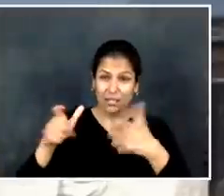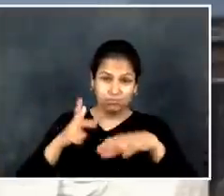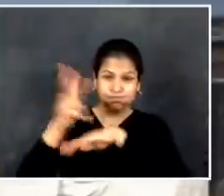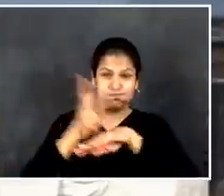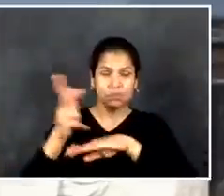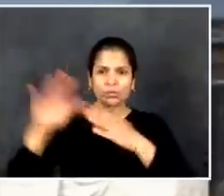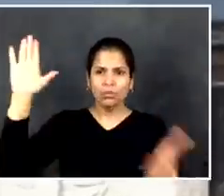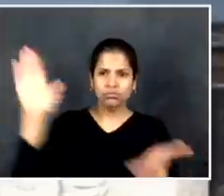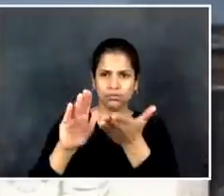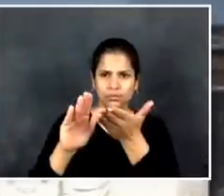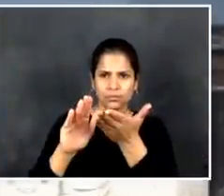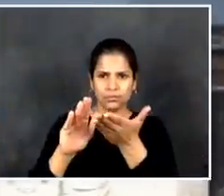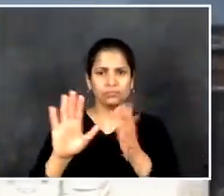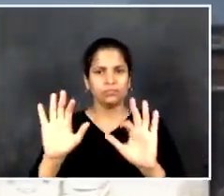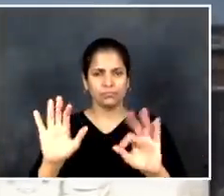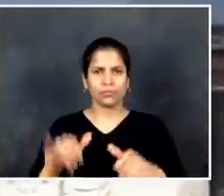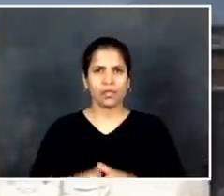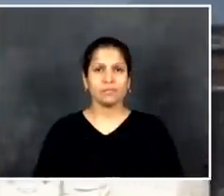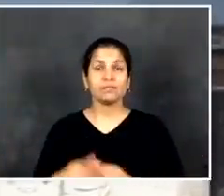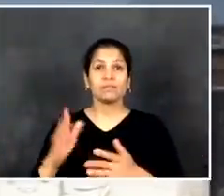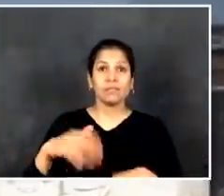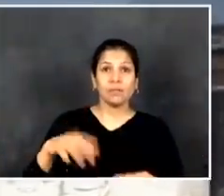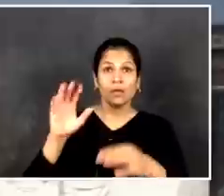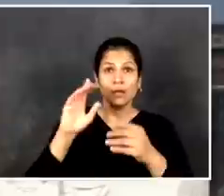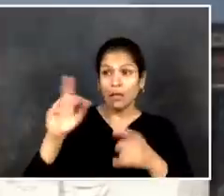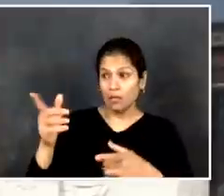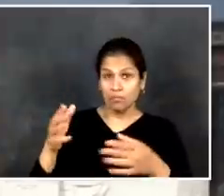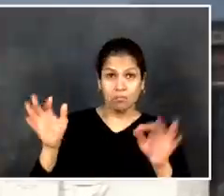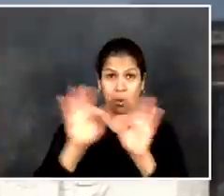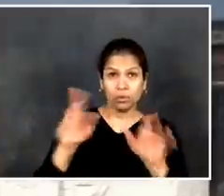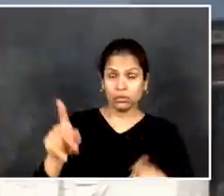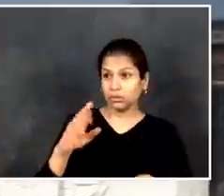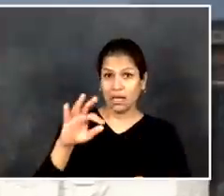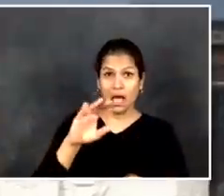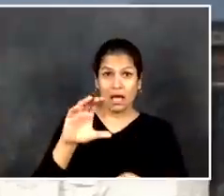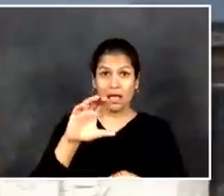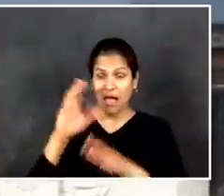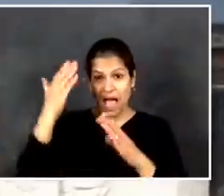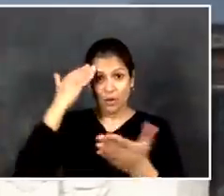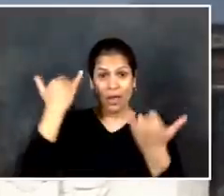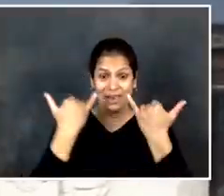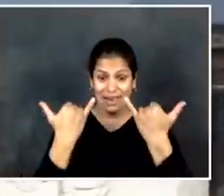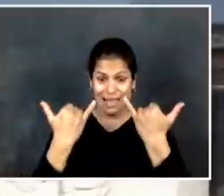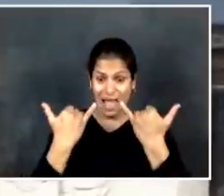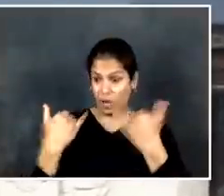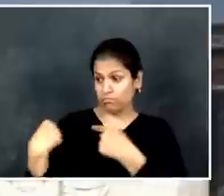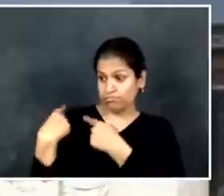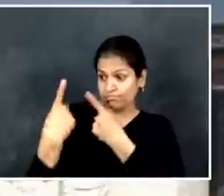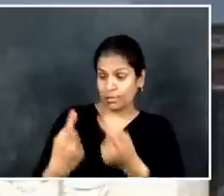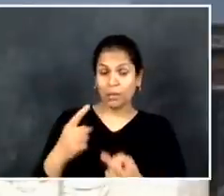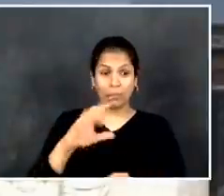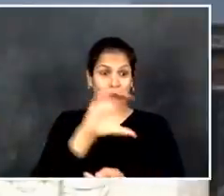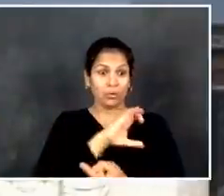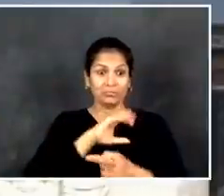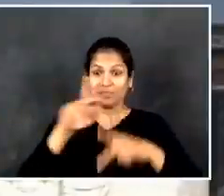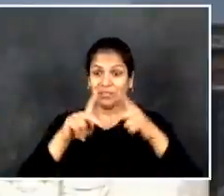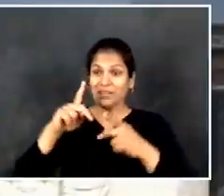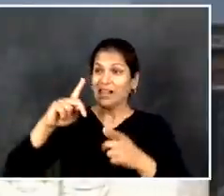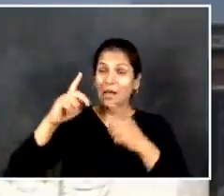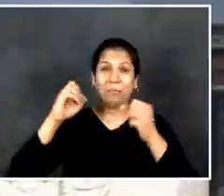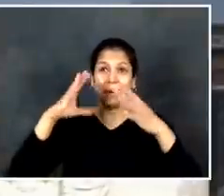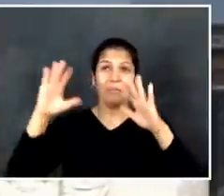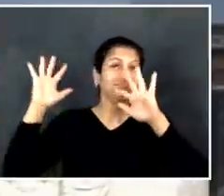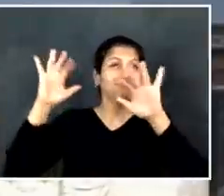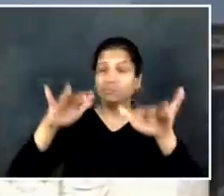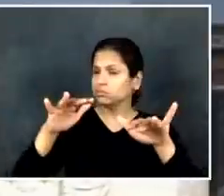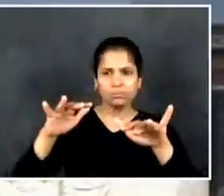social distancing rules and shelter in place on a vast scale. That's a lot to do. So we're not always going to be able to do everything to the level we perfectly